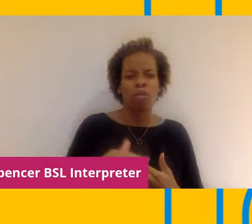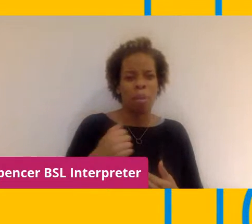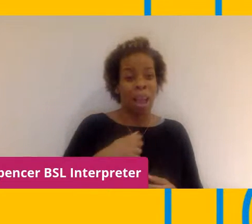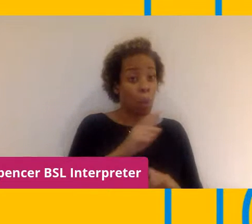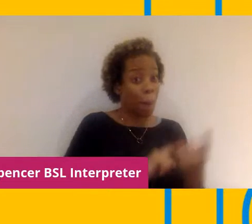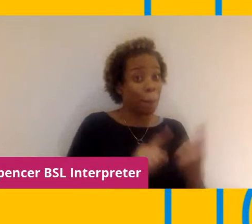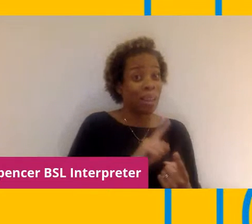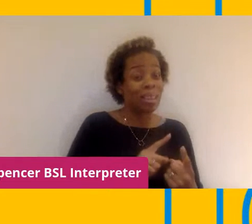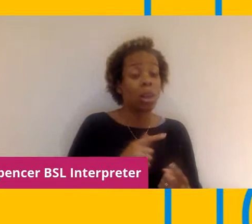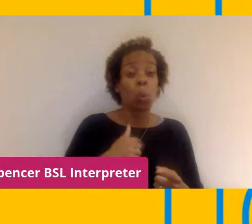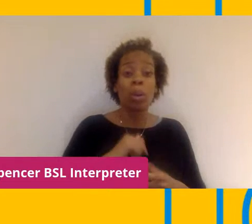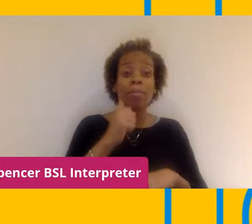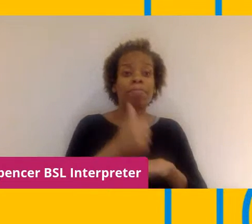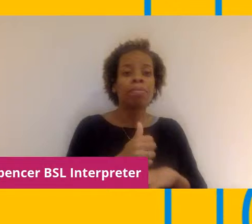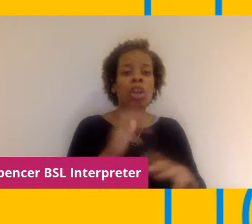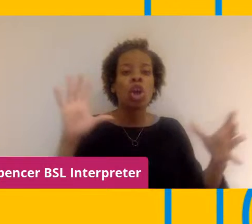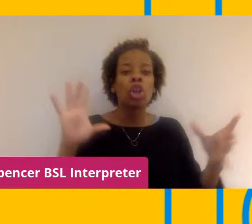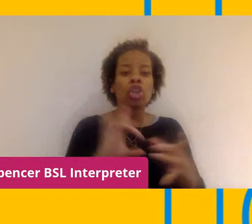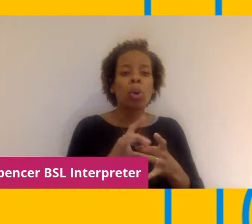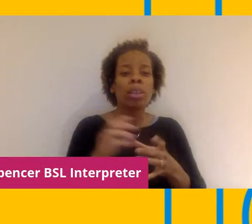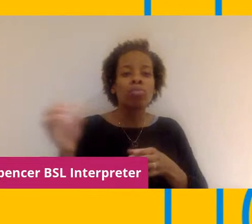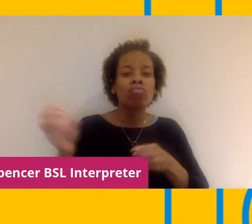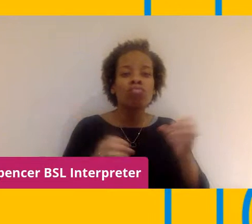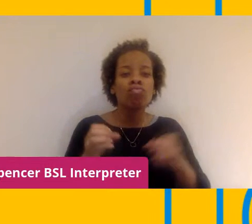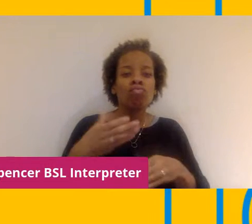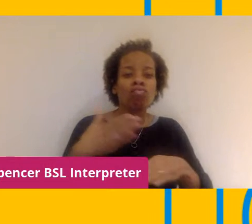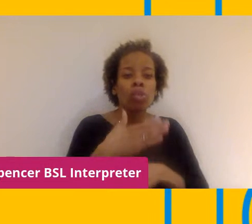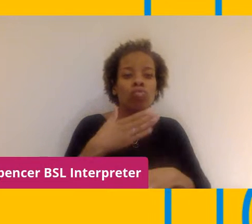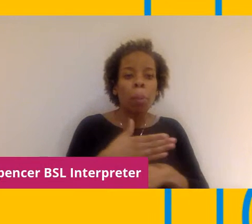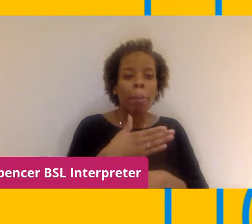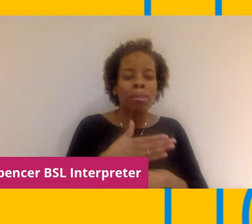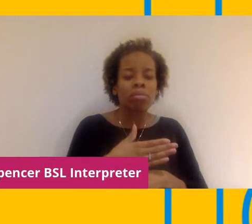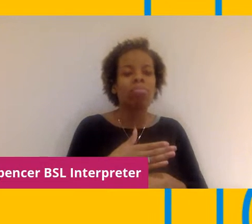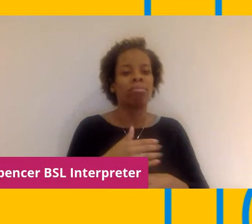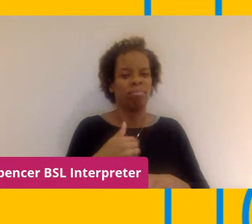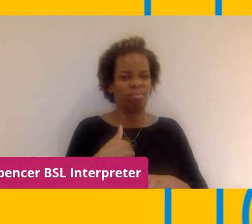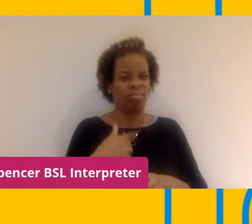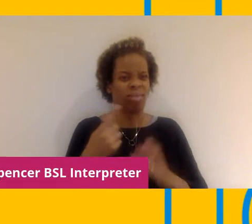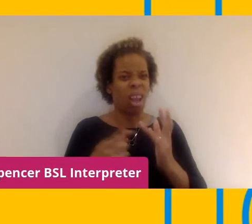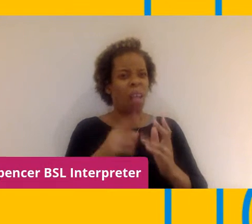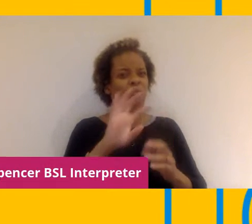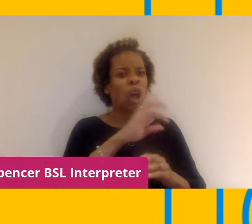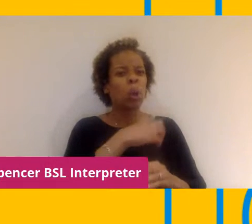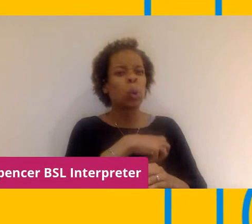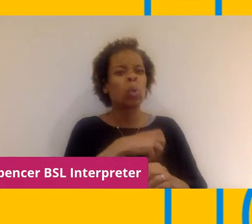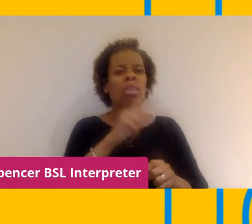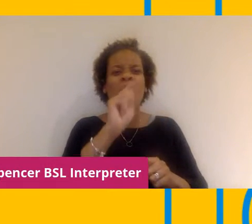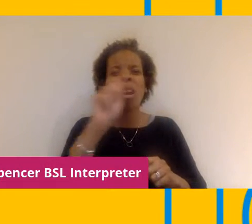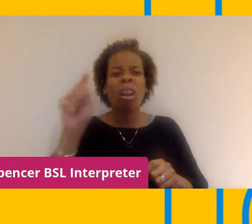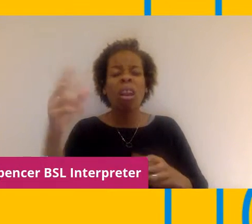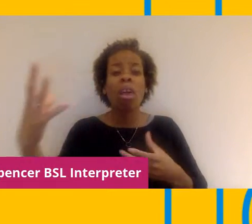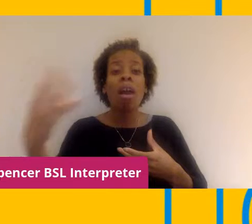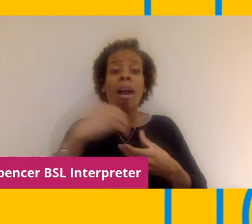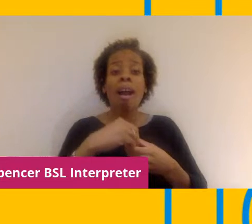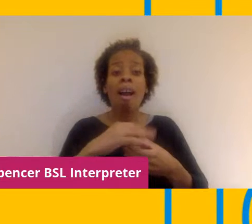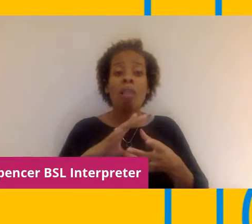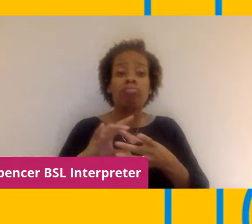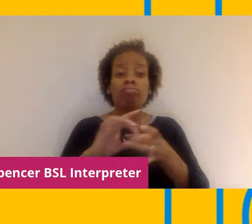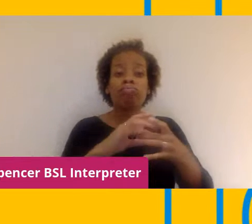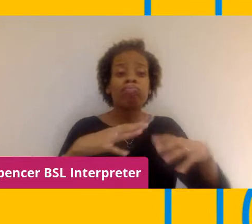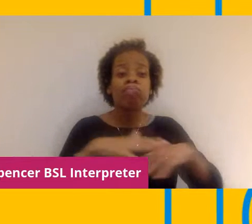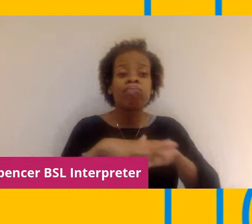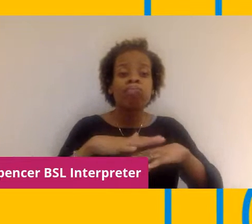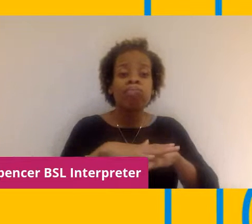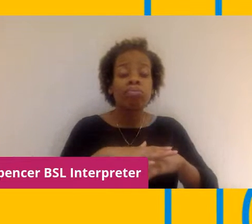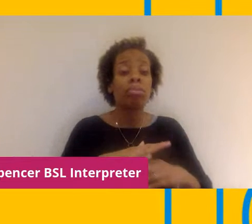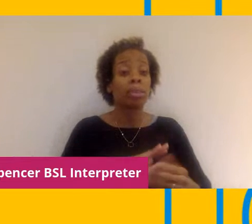meetings, some joint recruitment, kind of find out more events with other unions. So to try and grow the membership, but to try and give people confidence that when